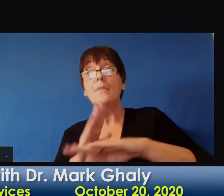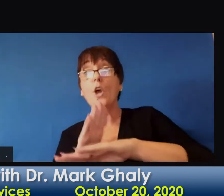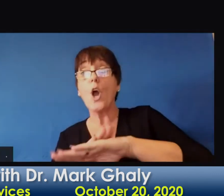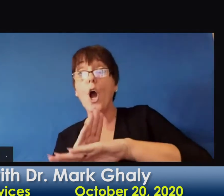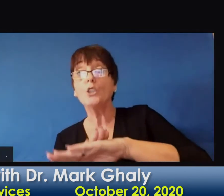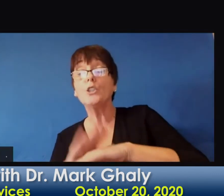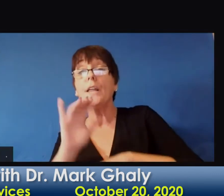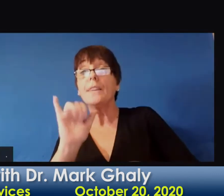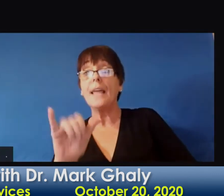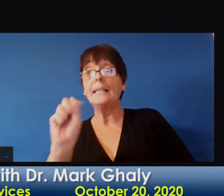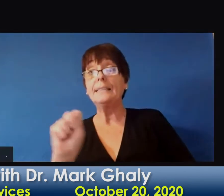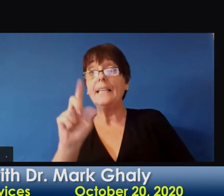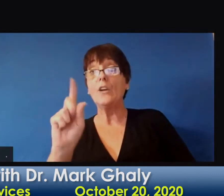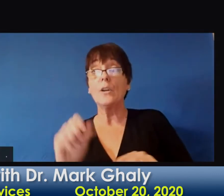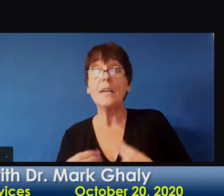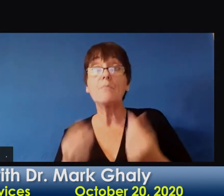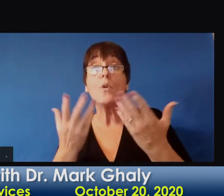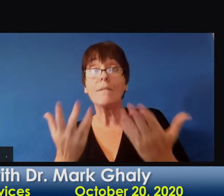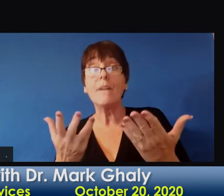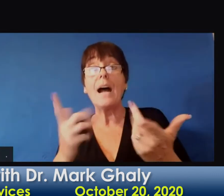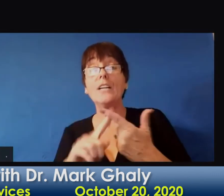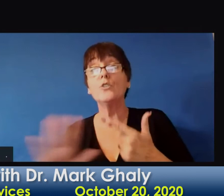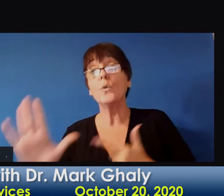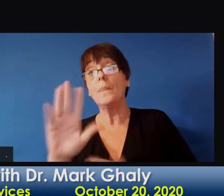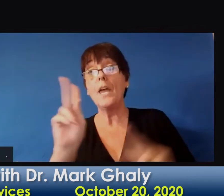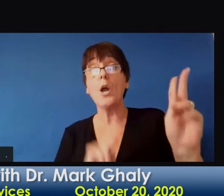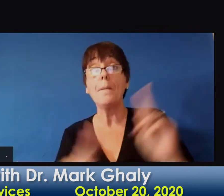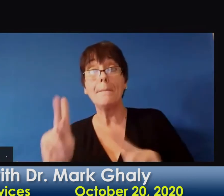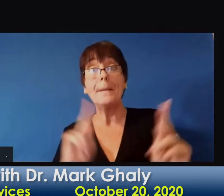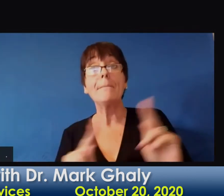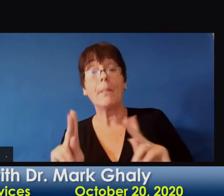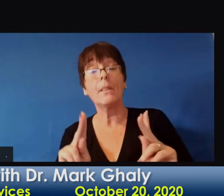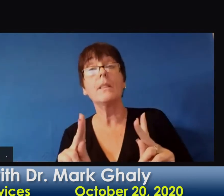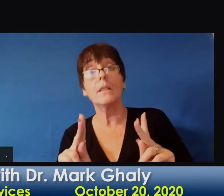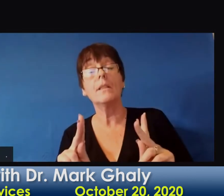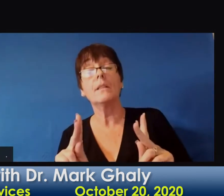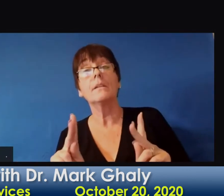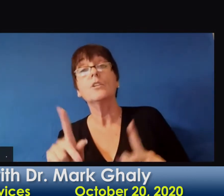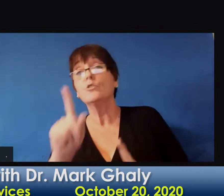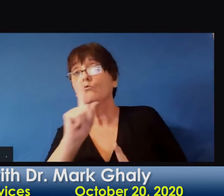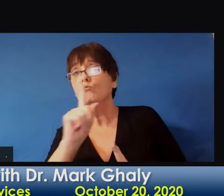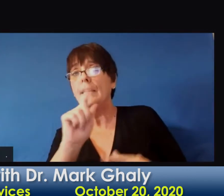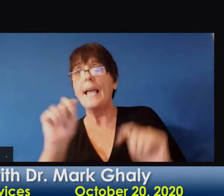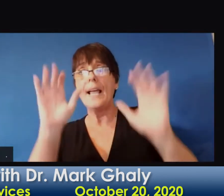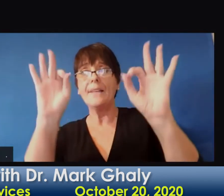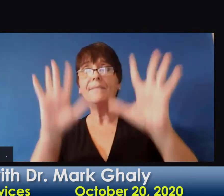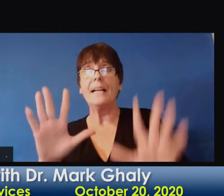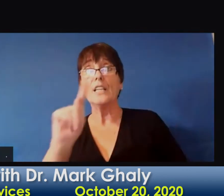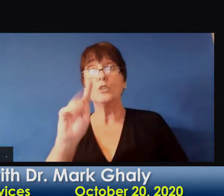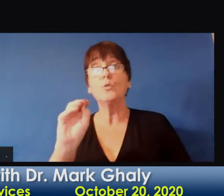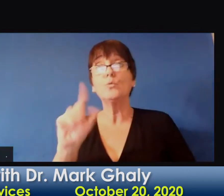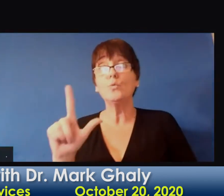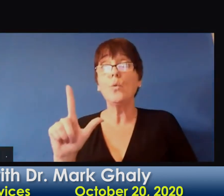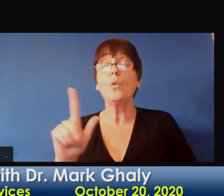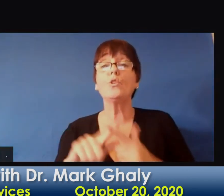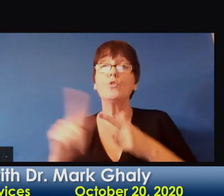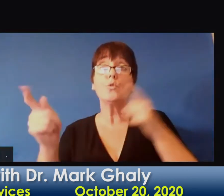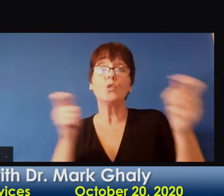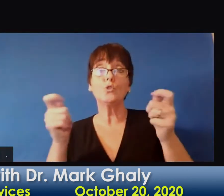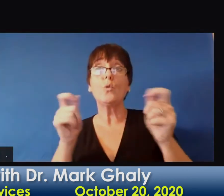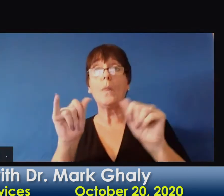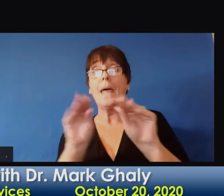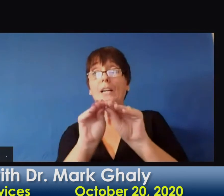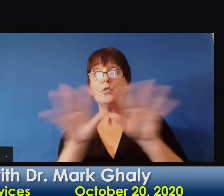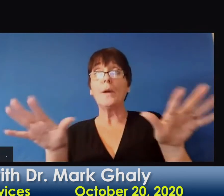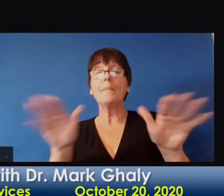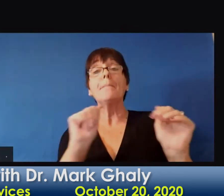is able to provide to their residents is really, a fantastic tool in controlling transmission